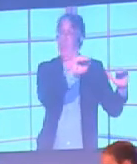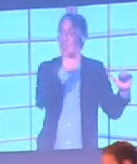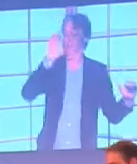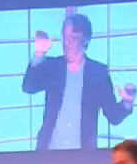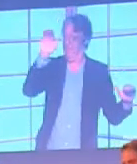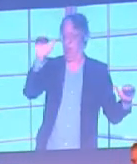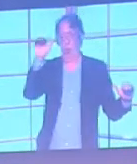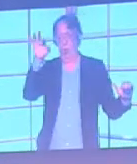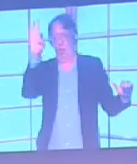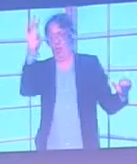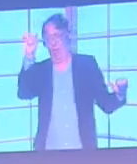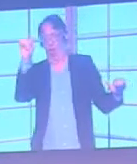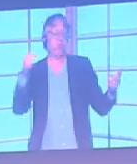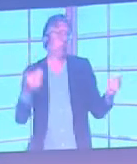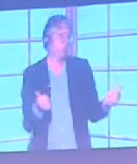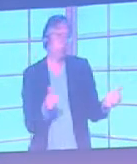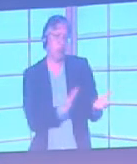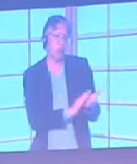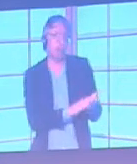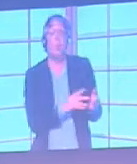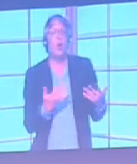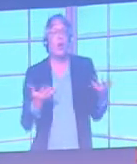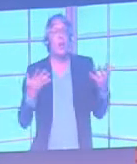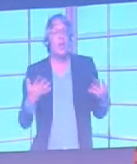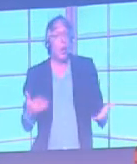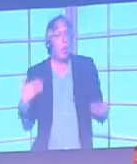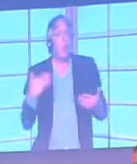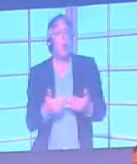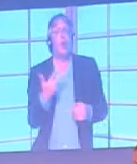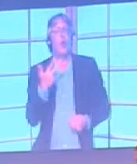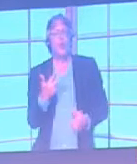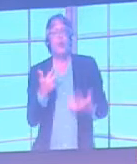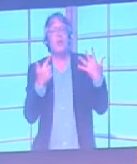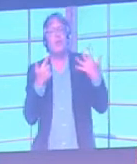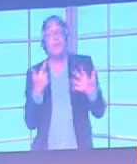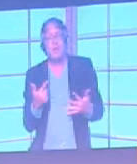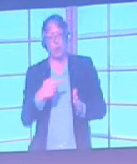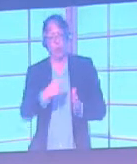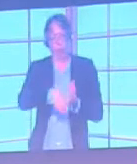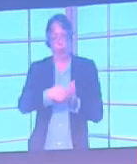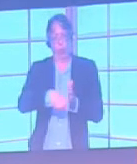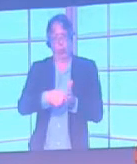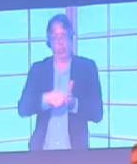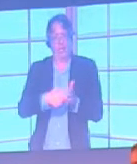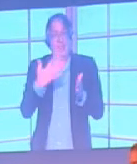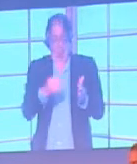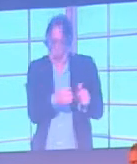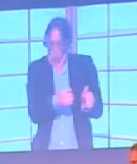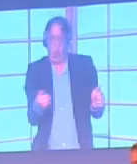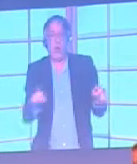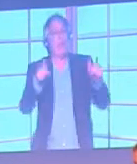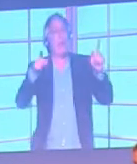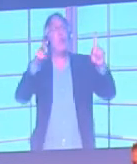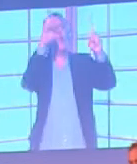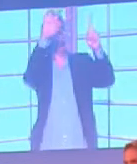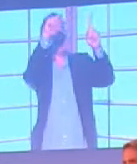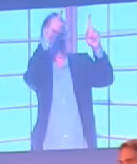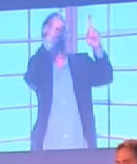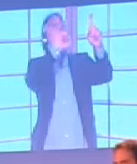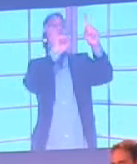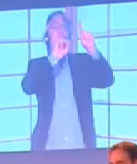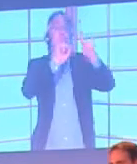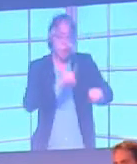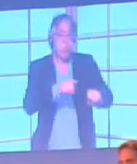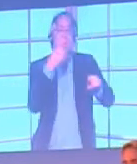each project, 37 operational project, taking its part of the game in ensuring access